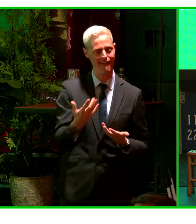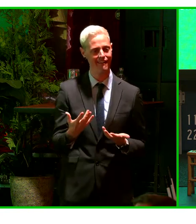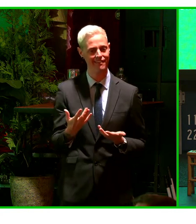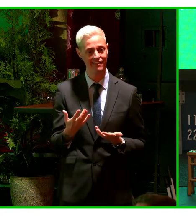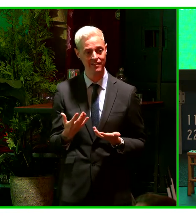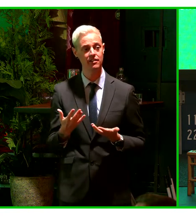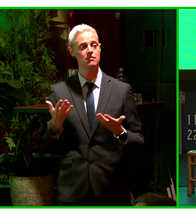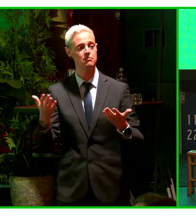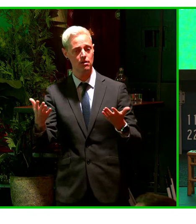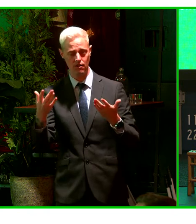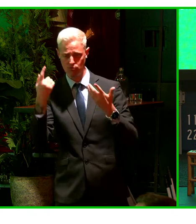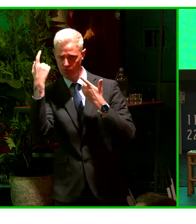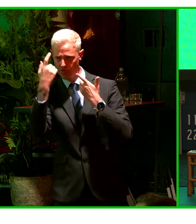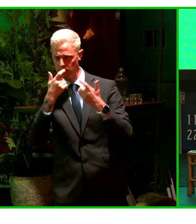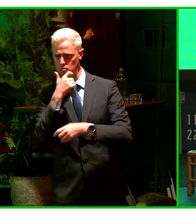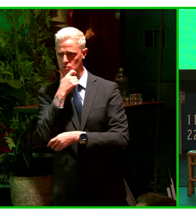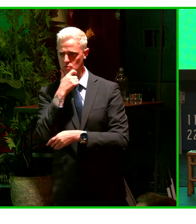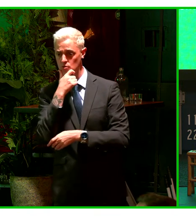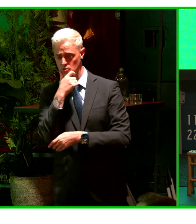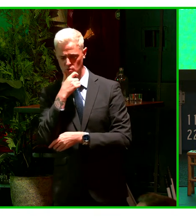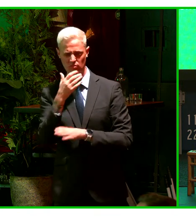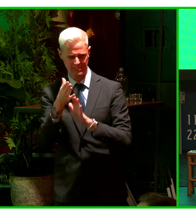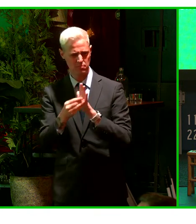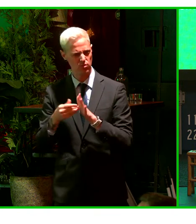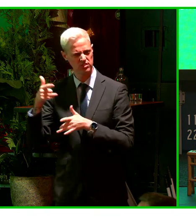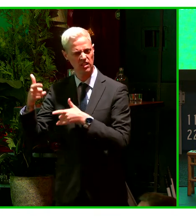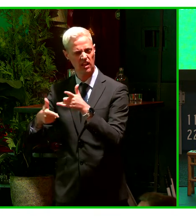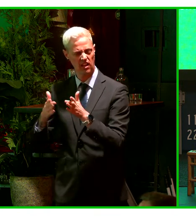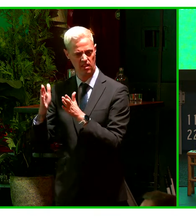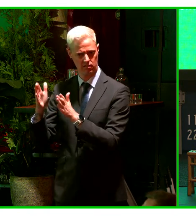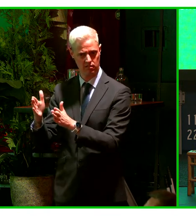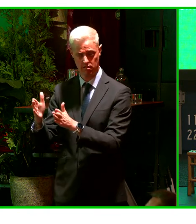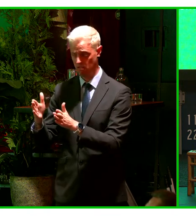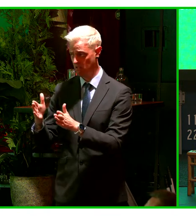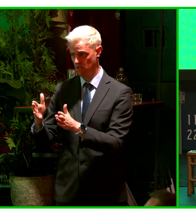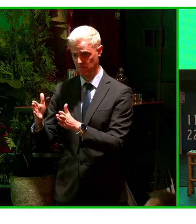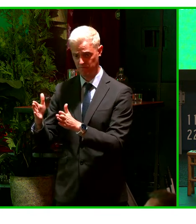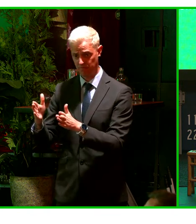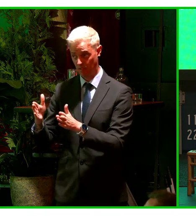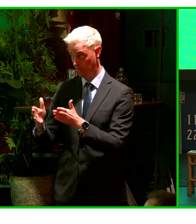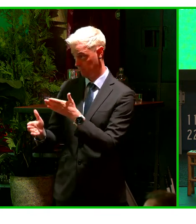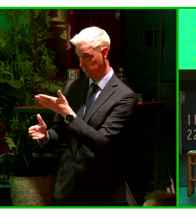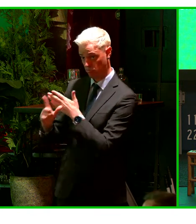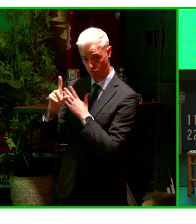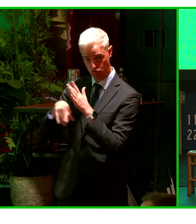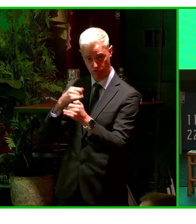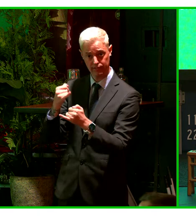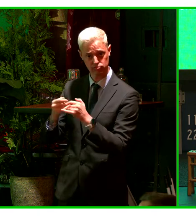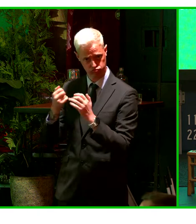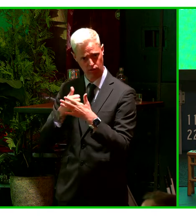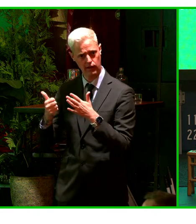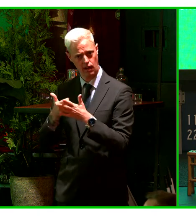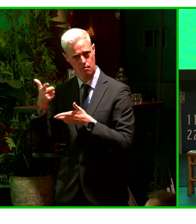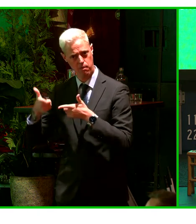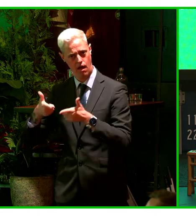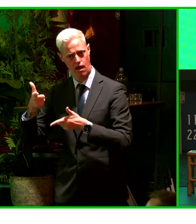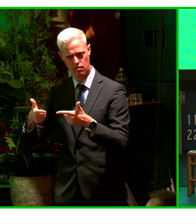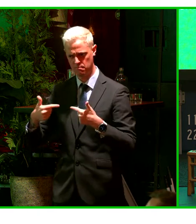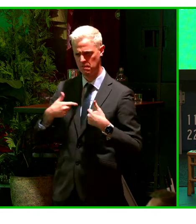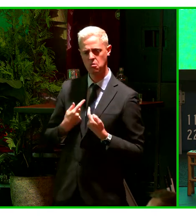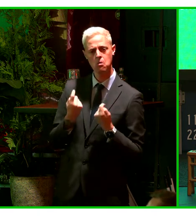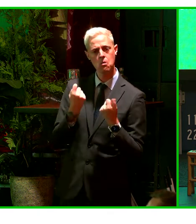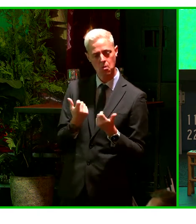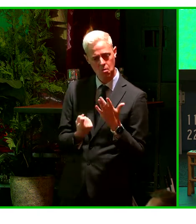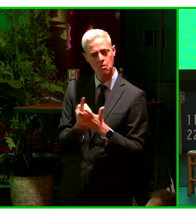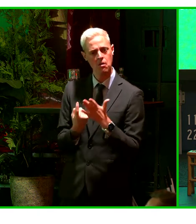think around, particularly on the cycling agenda. I don't ride my bike quite as often as Chris, but quite frankly, I'm sick and tired of